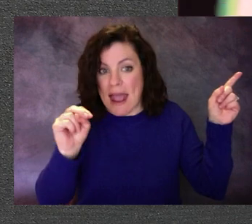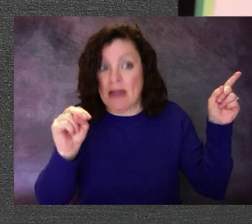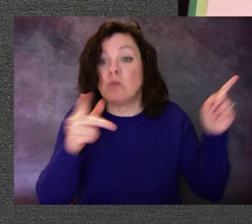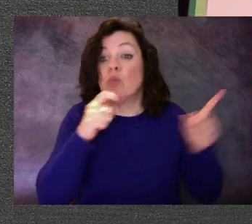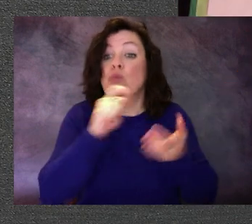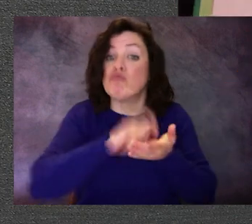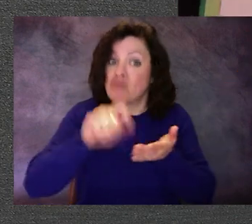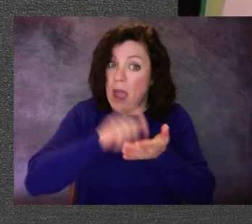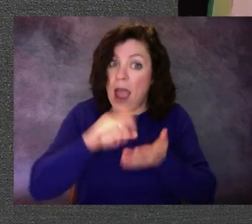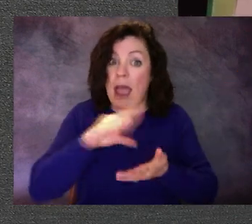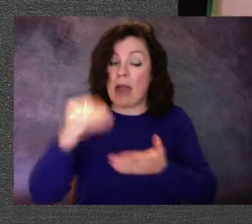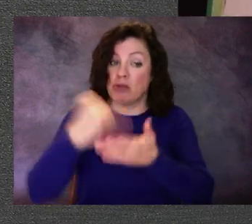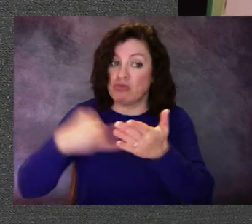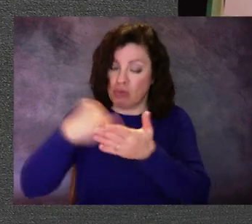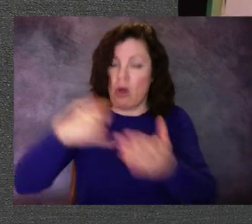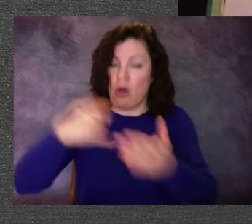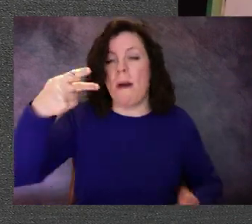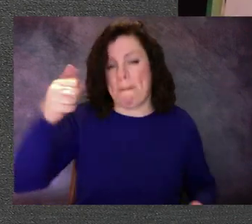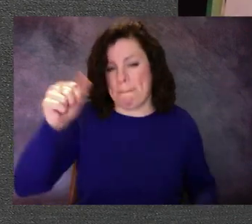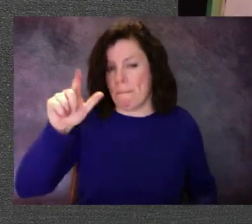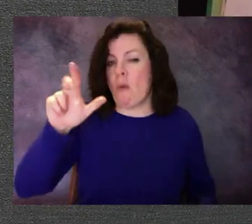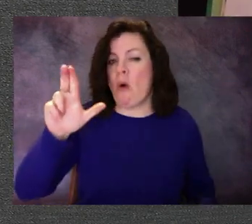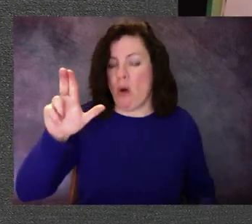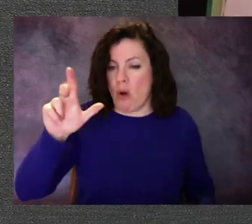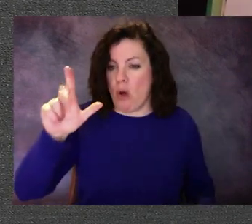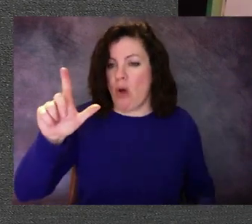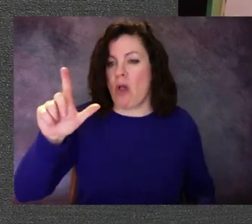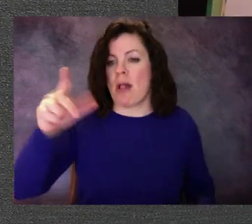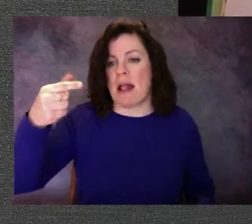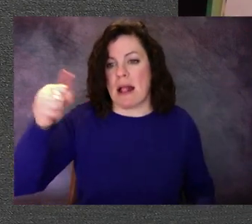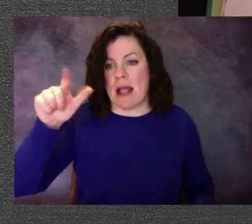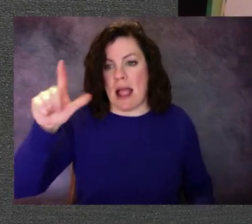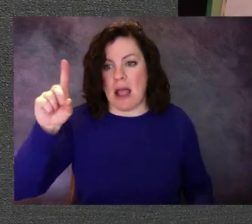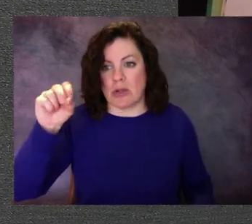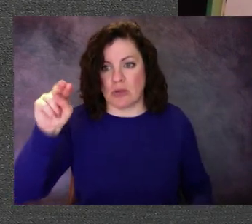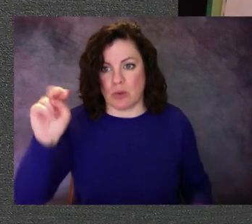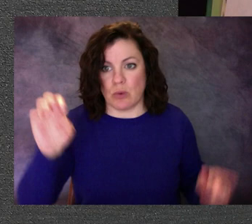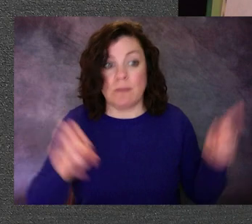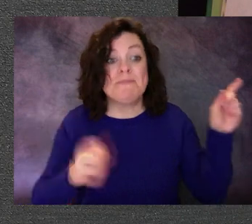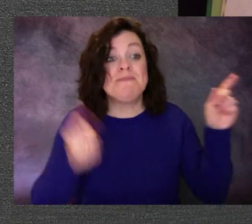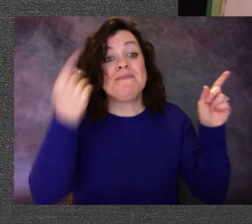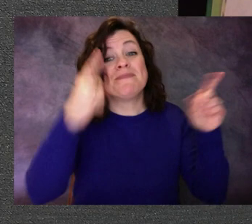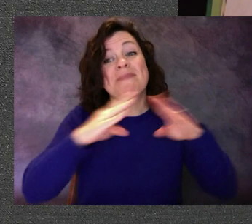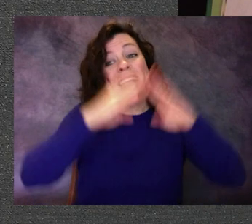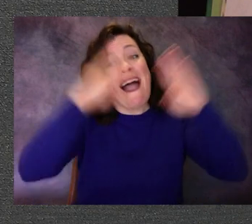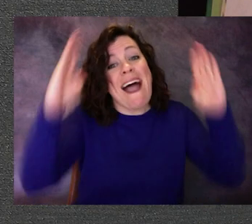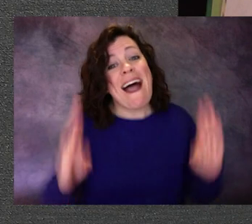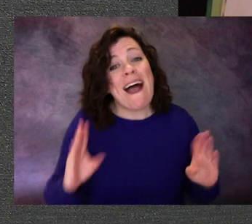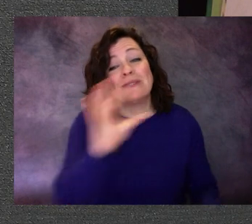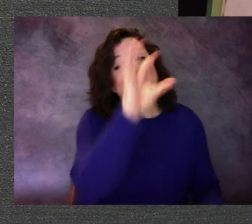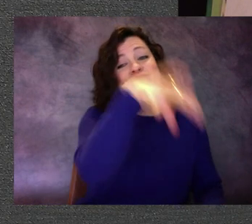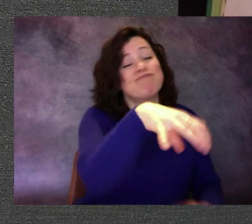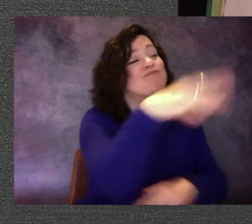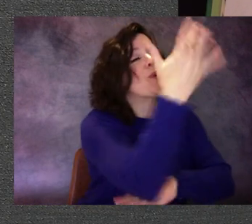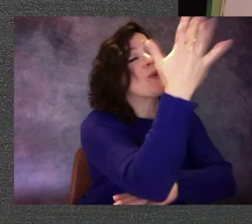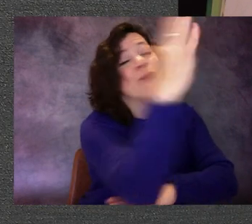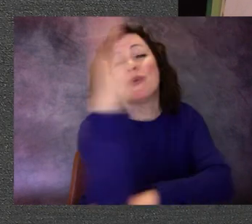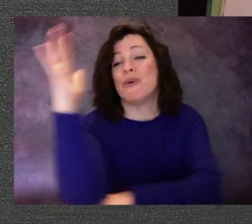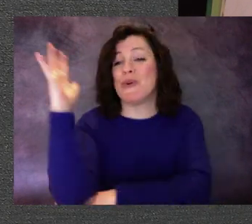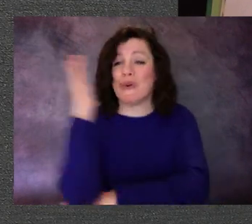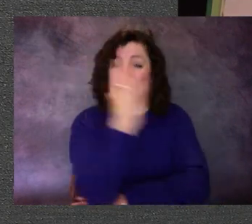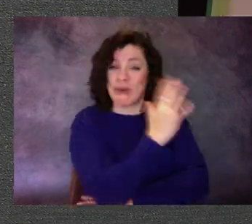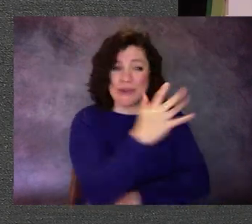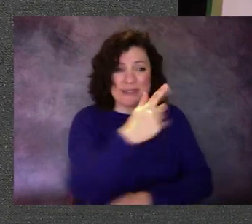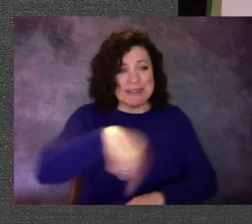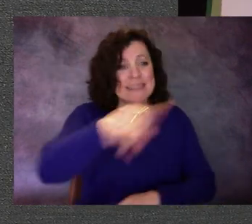Galdone. Once upon a time, a cat, a dog, and a mouse, and a little red hen all lived together in a cozy little